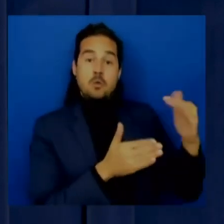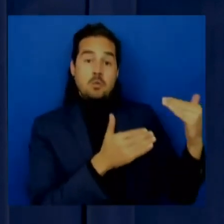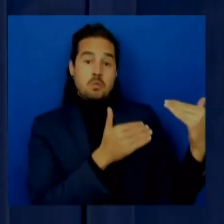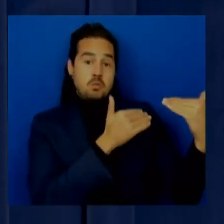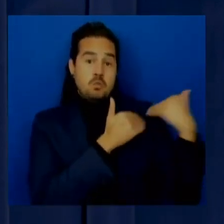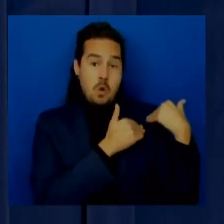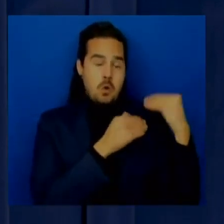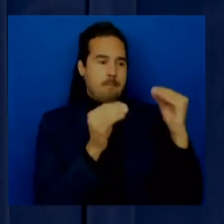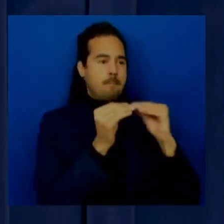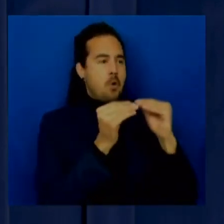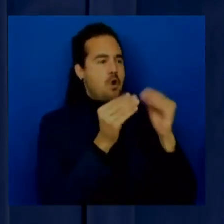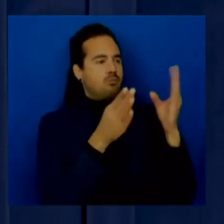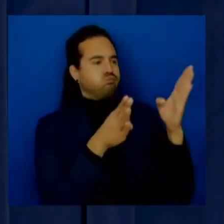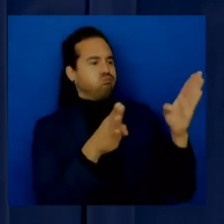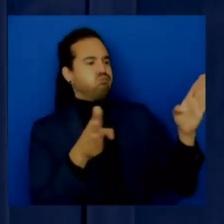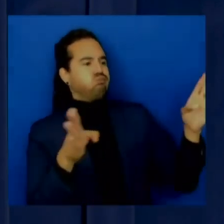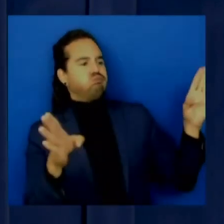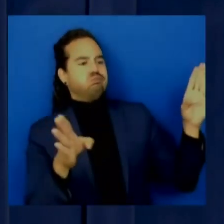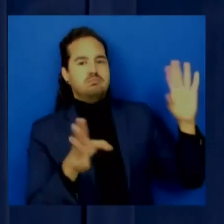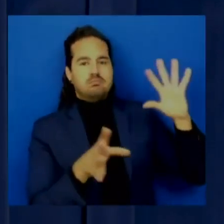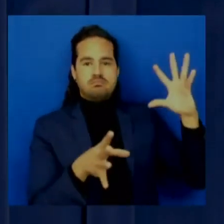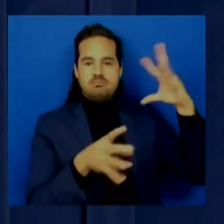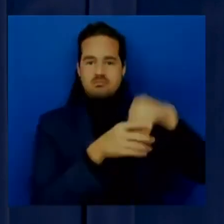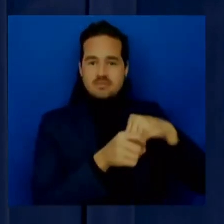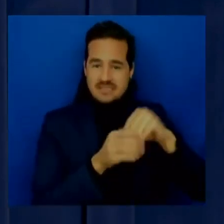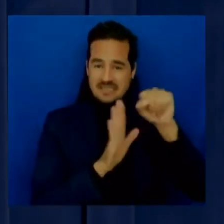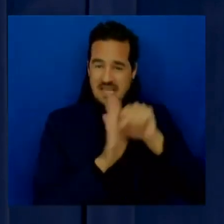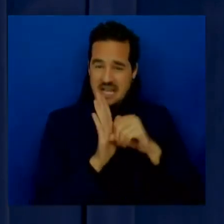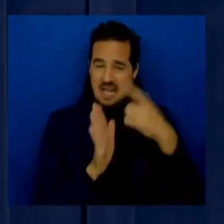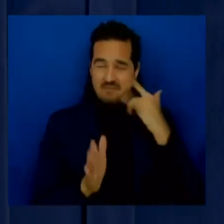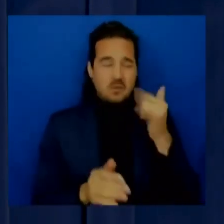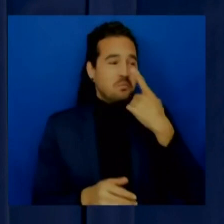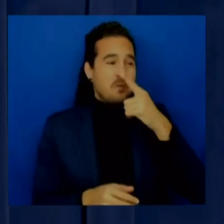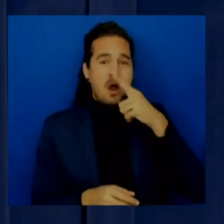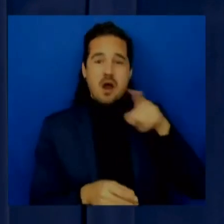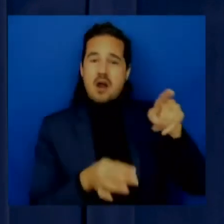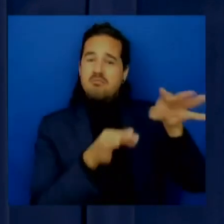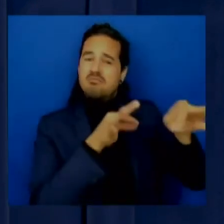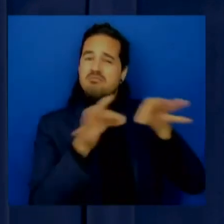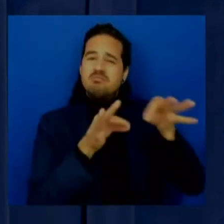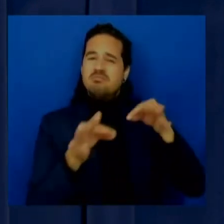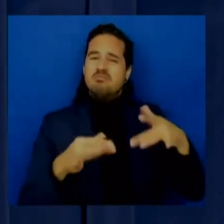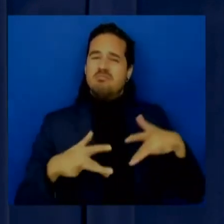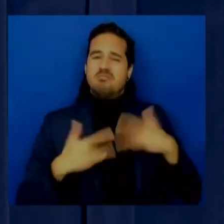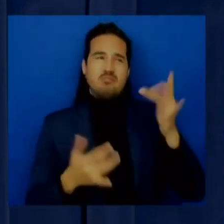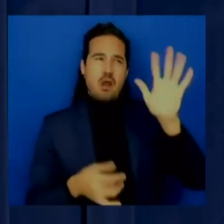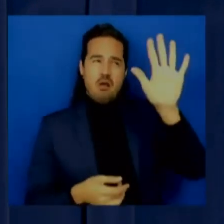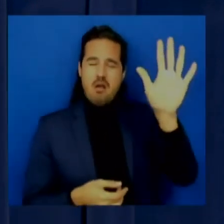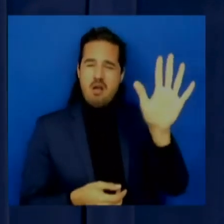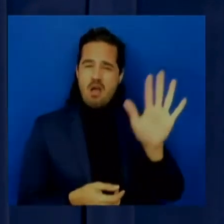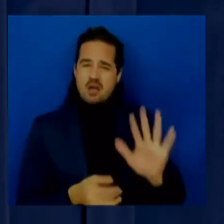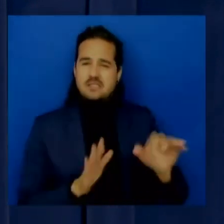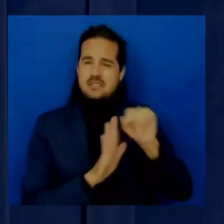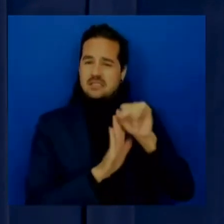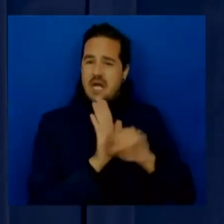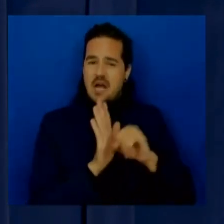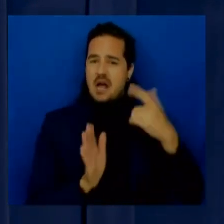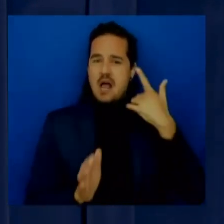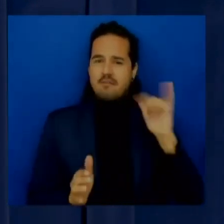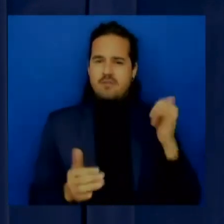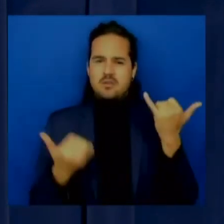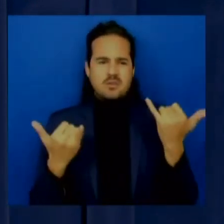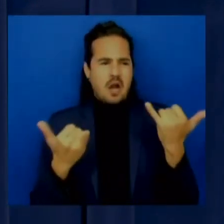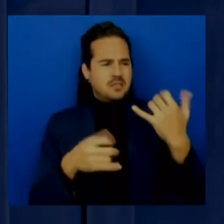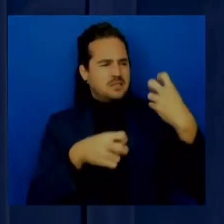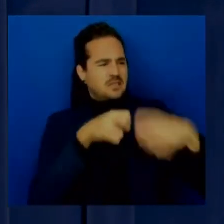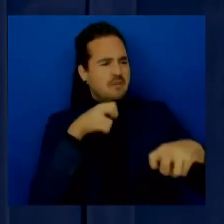about really what's at stake, what's the magnitude of the challenge in front of us, and maybe pick up, if you can,